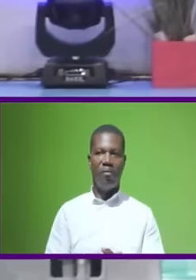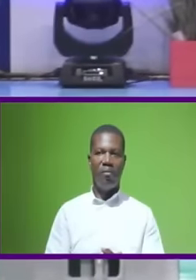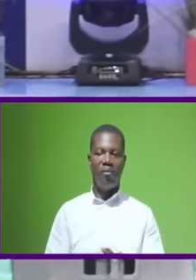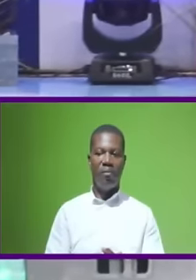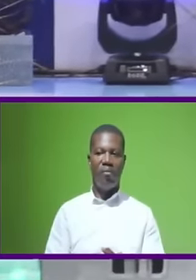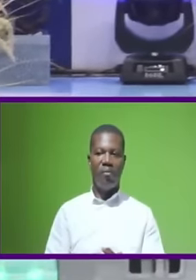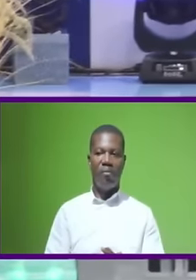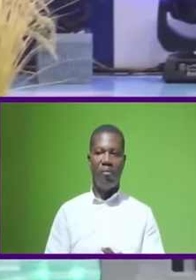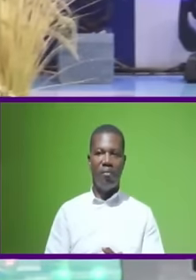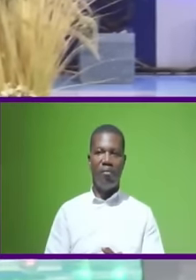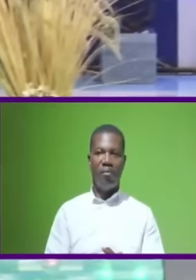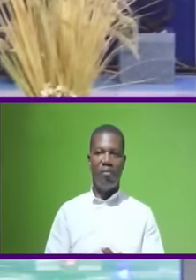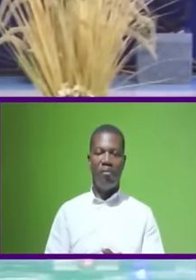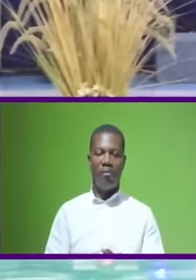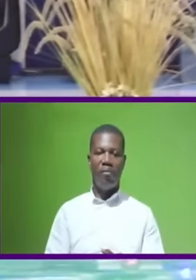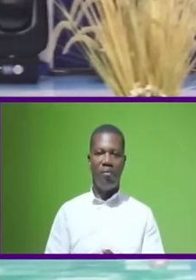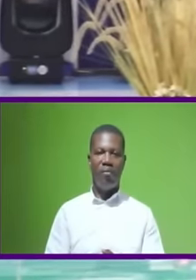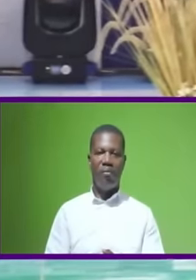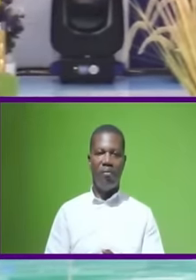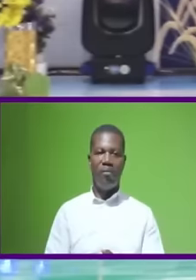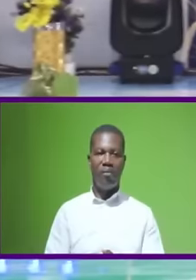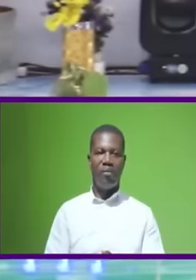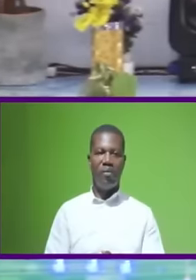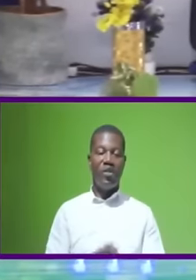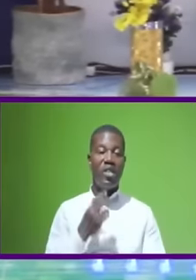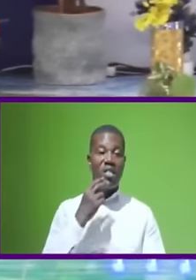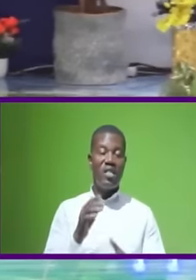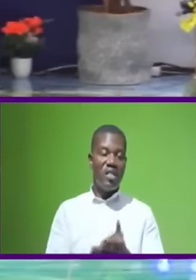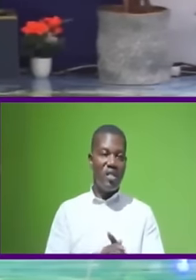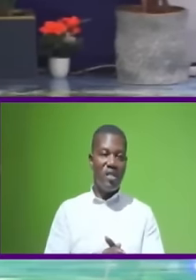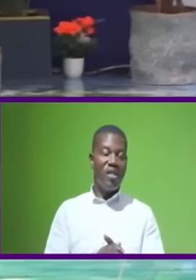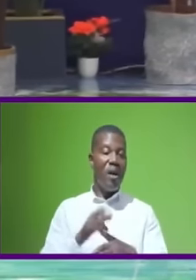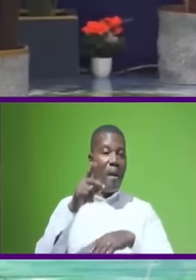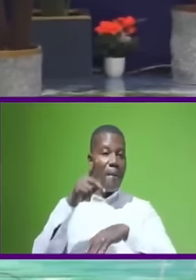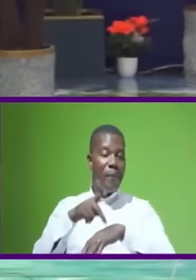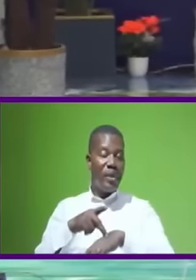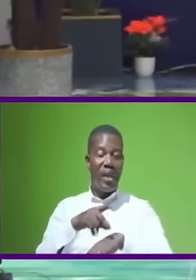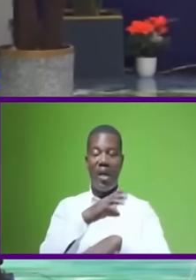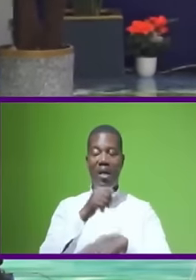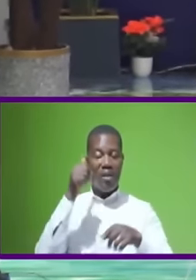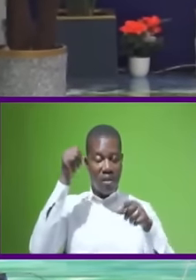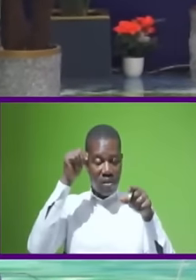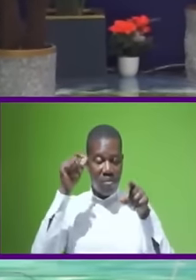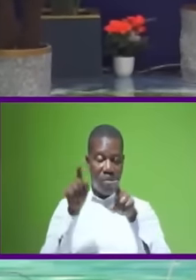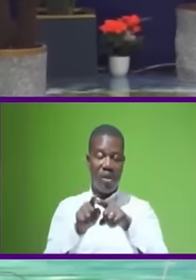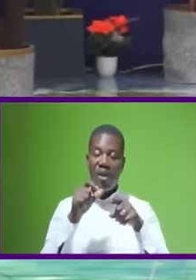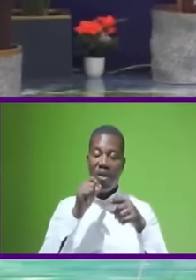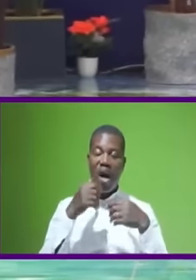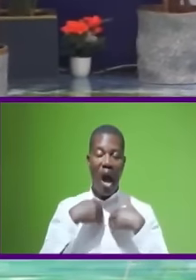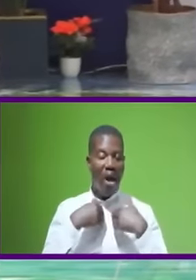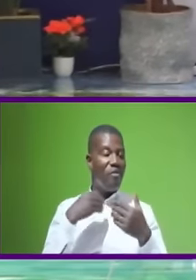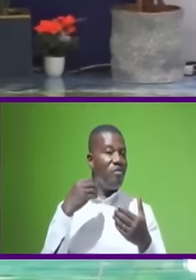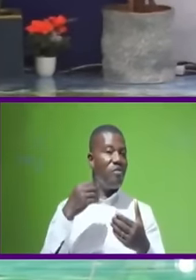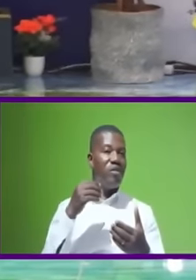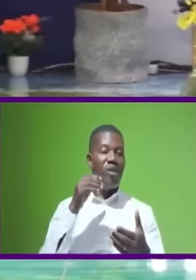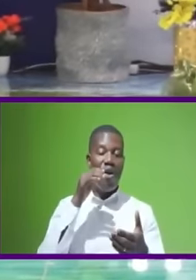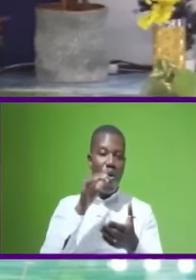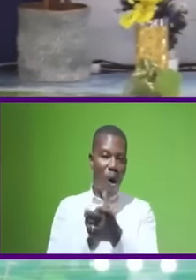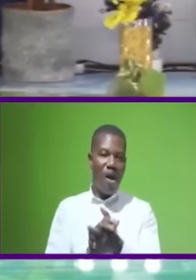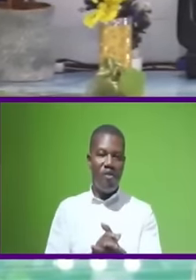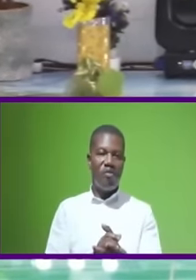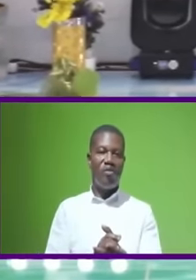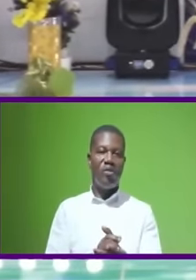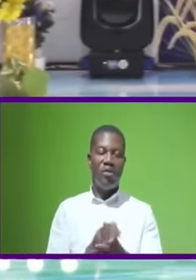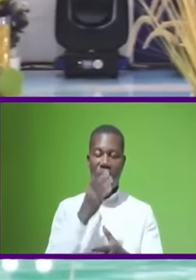to use it? Where Peter and his brethren put their new one in the Emsa wanda no wanda. Median kame wa